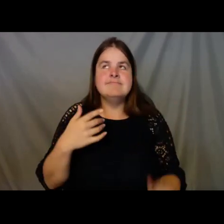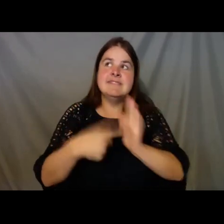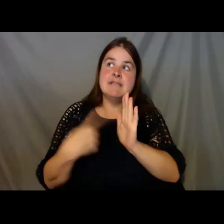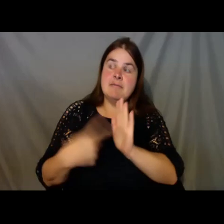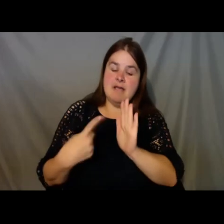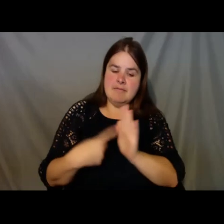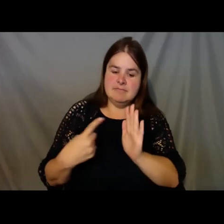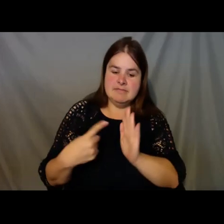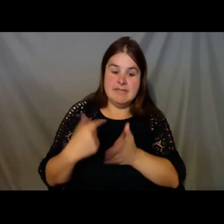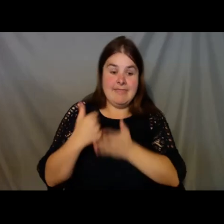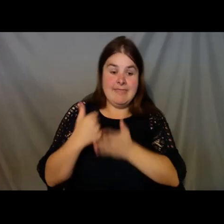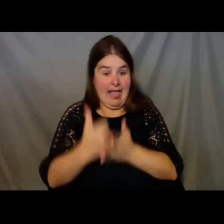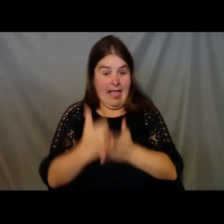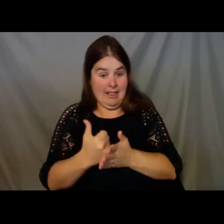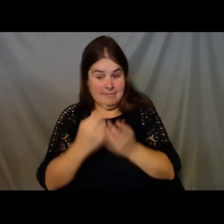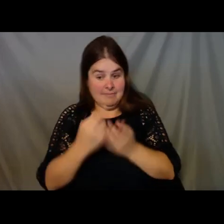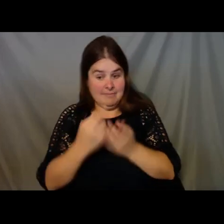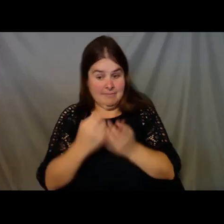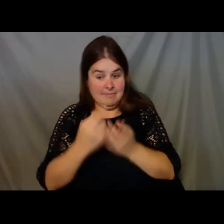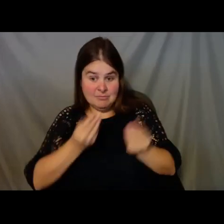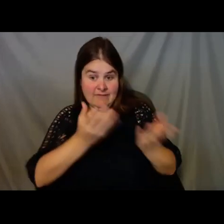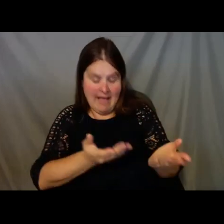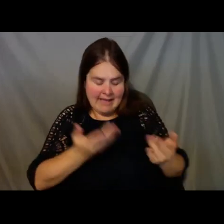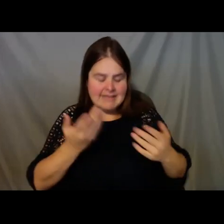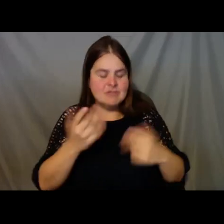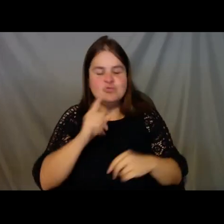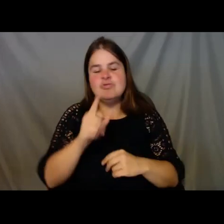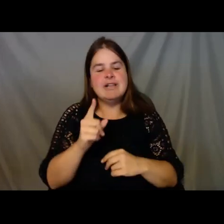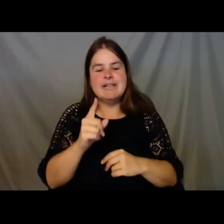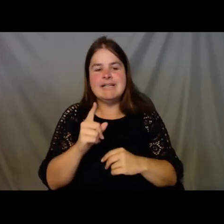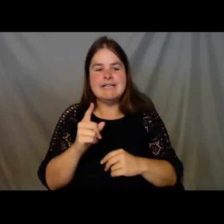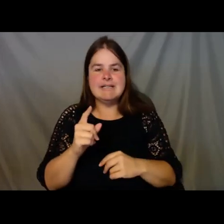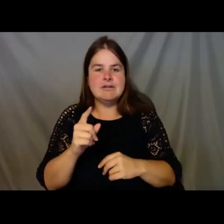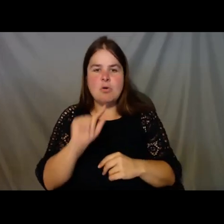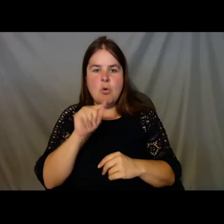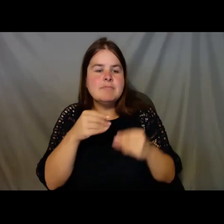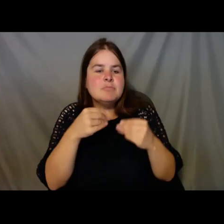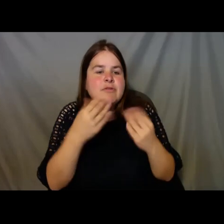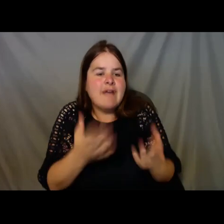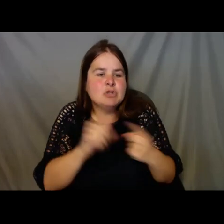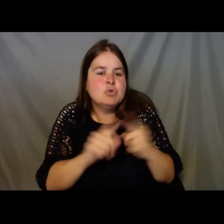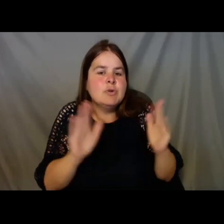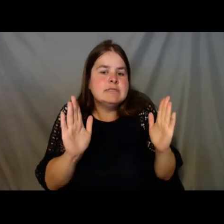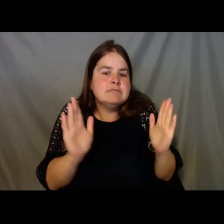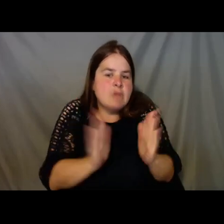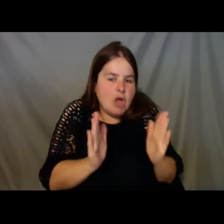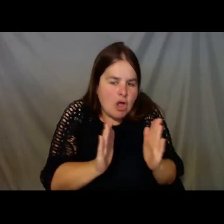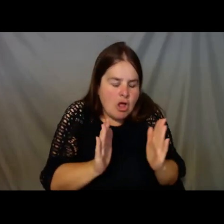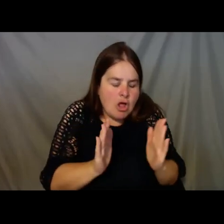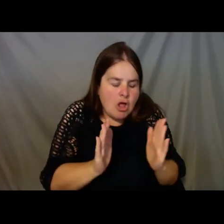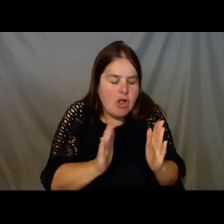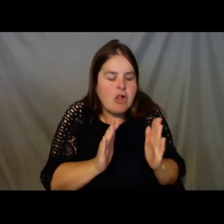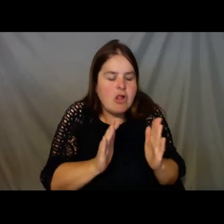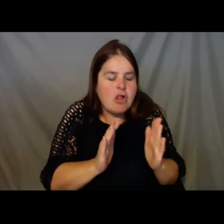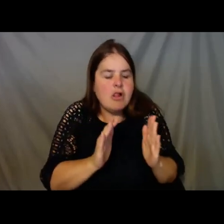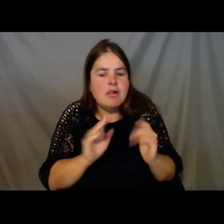and the resources that are given only are eligible for a small majority or a small